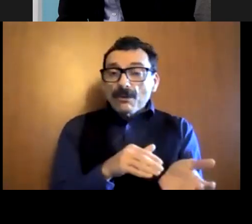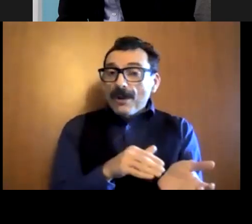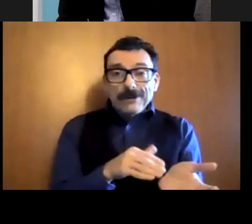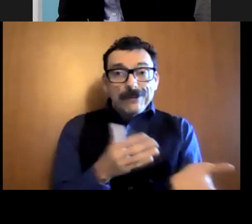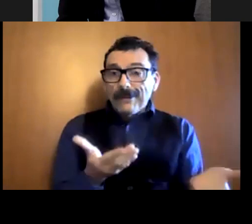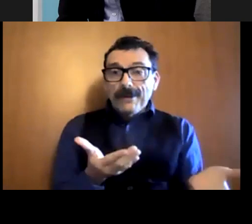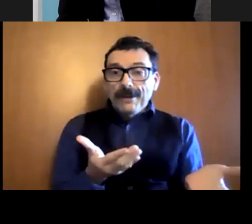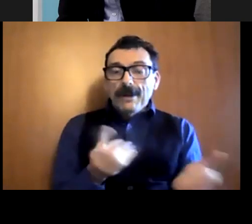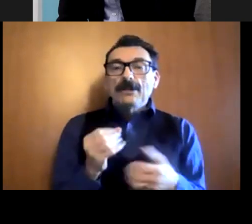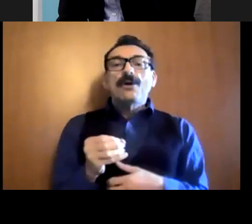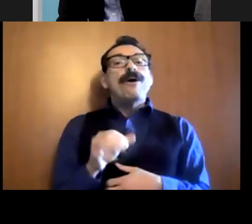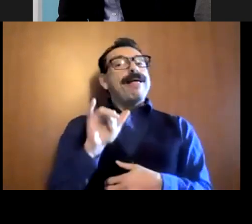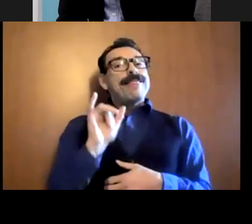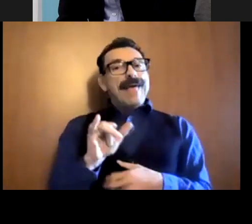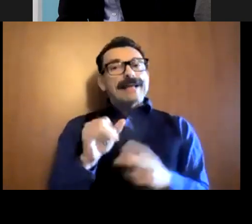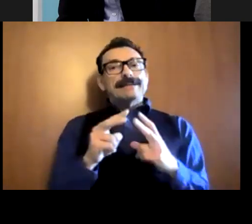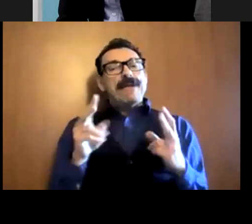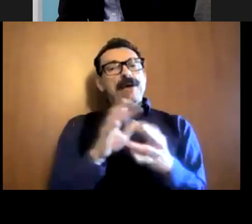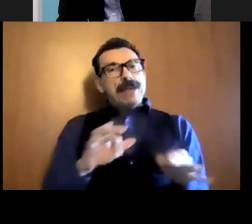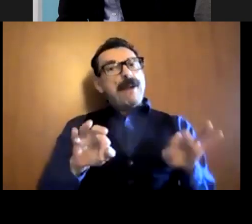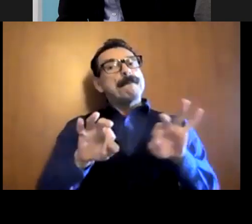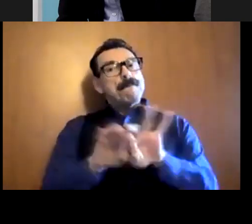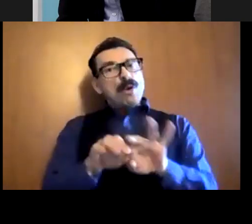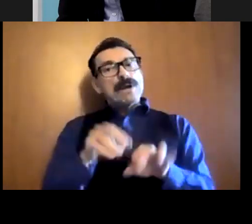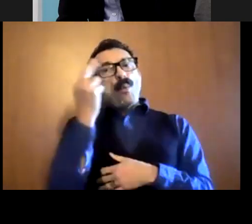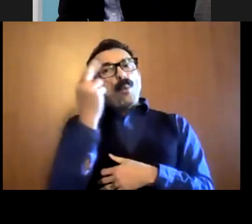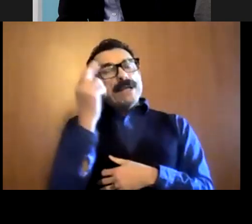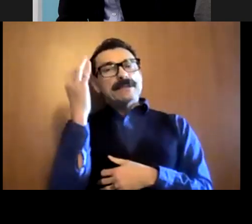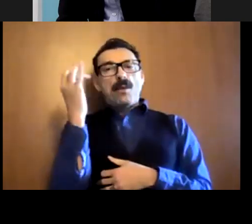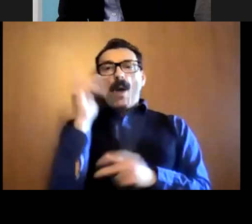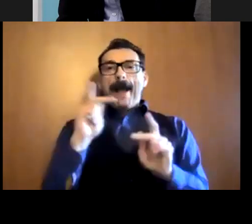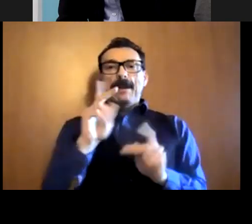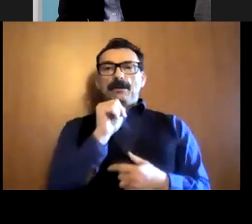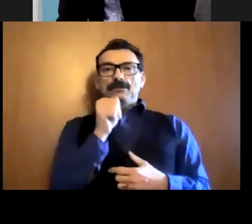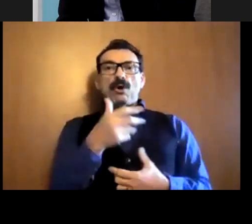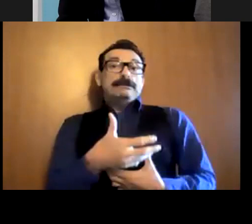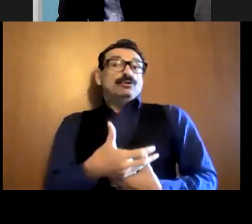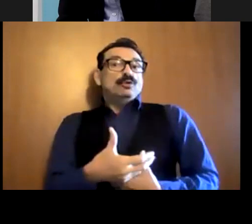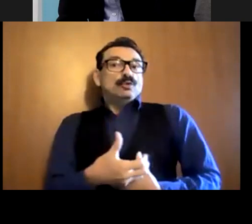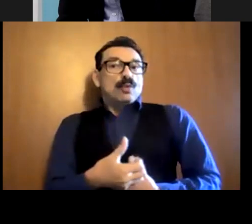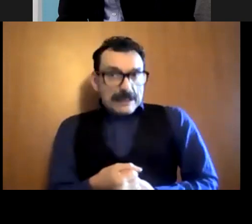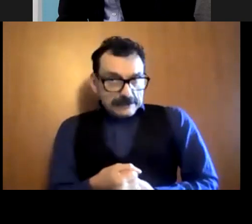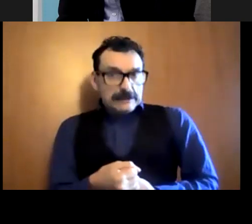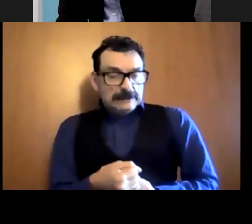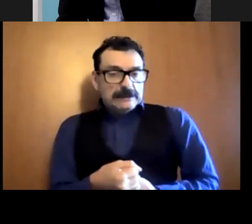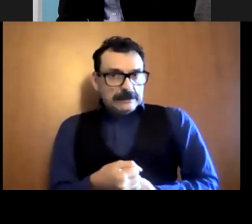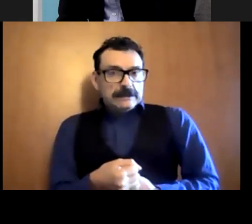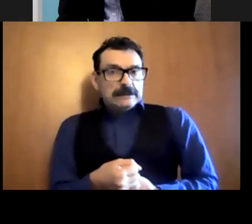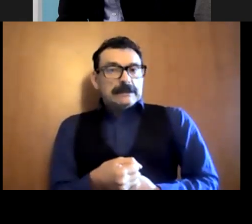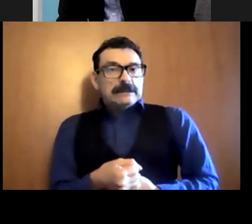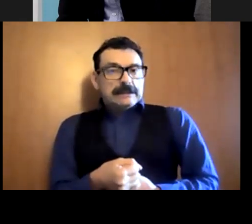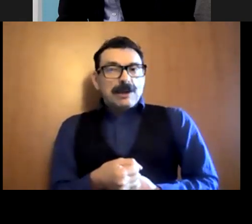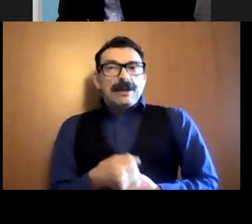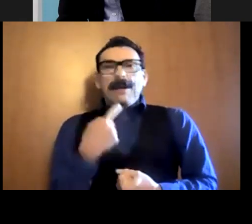important underlying sort of issues around hesitancy and reluctance that we need to focus on that existed prior to